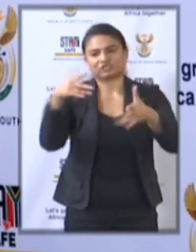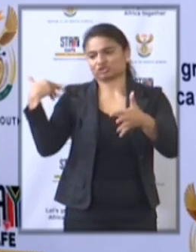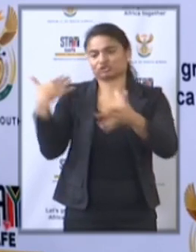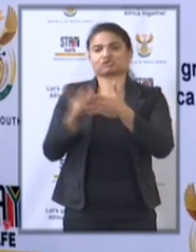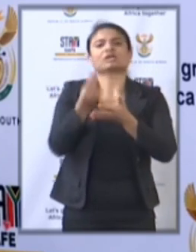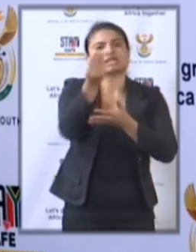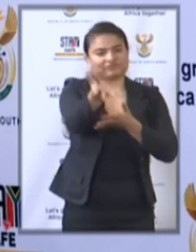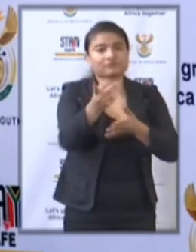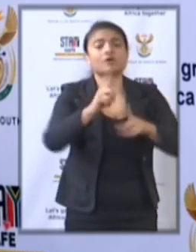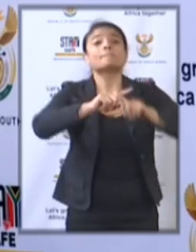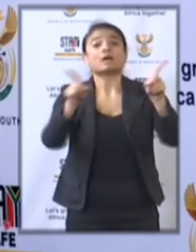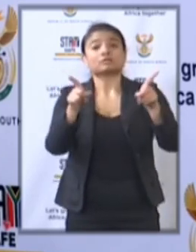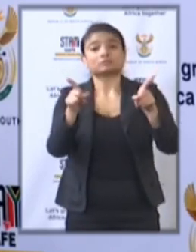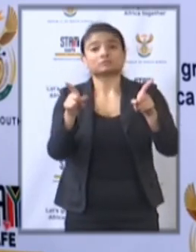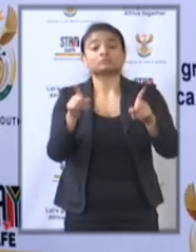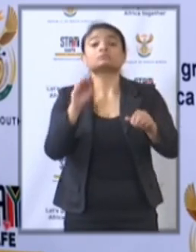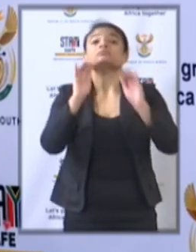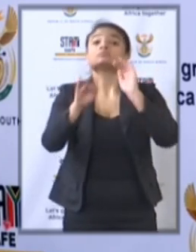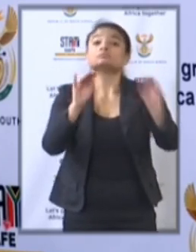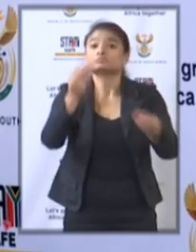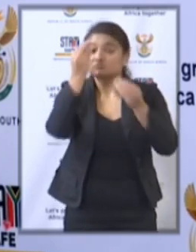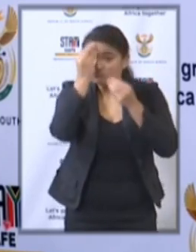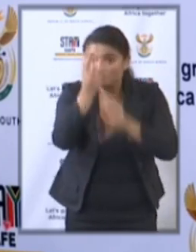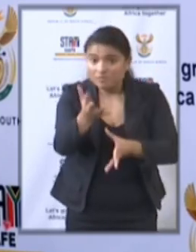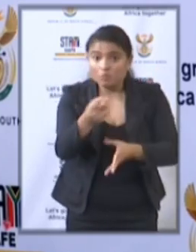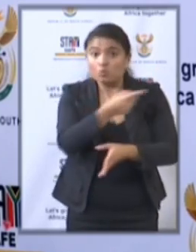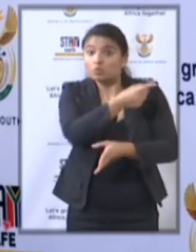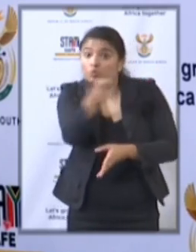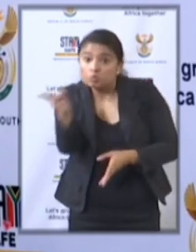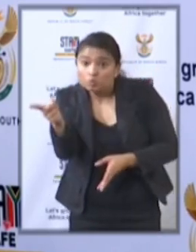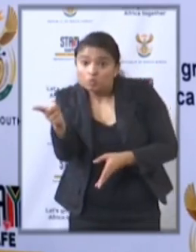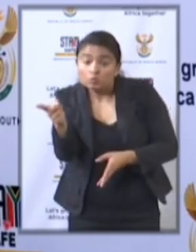to remind all of us that